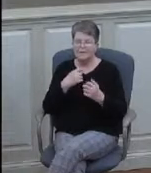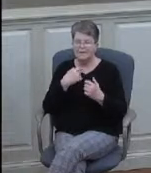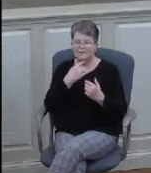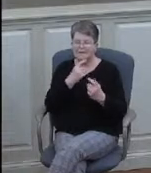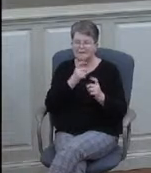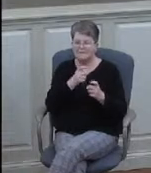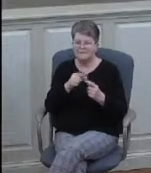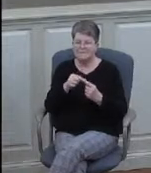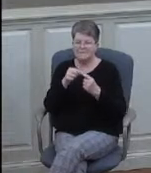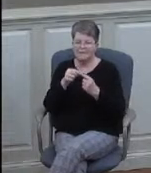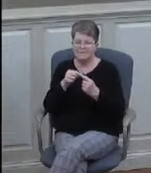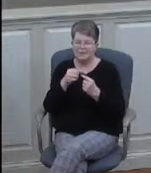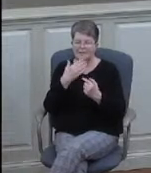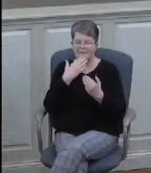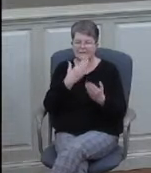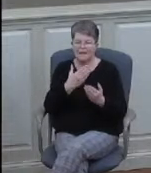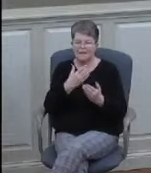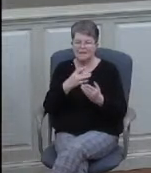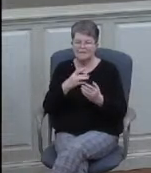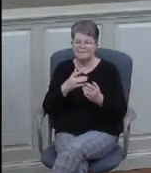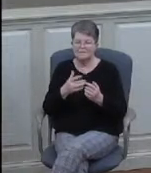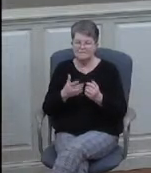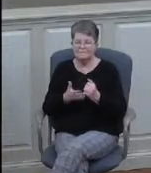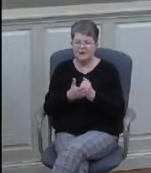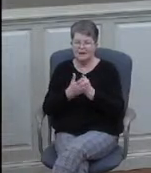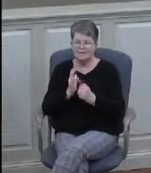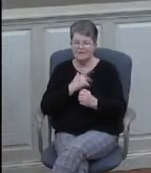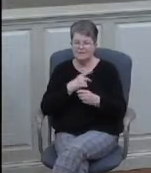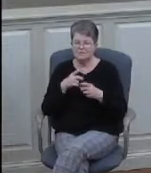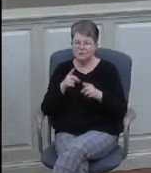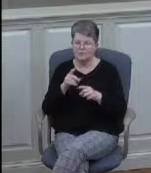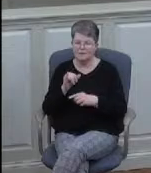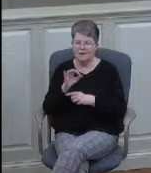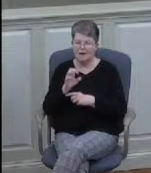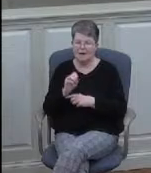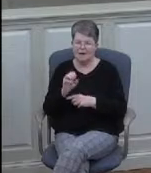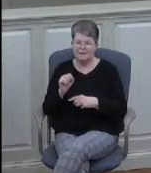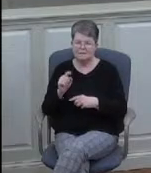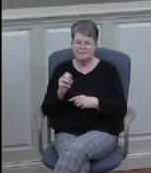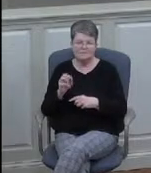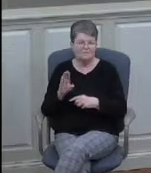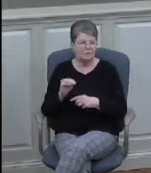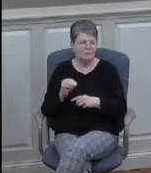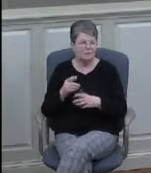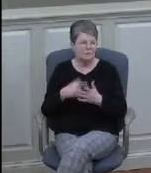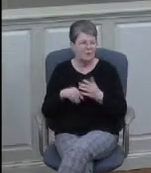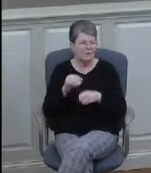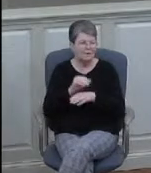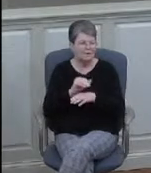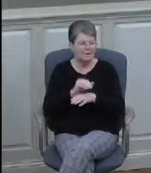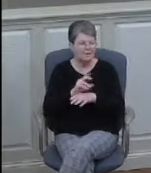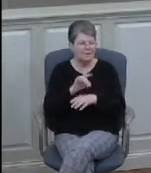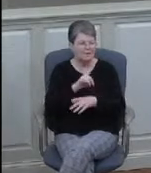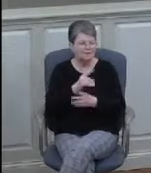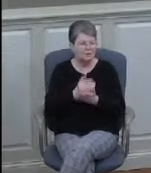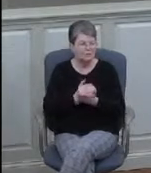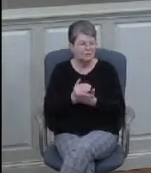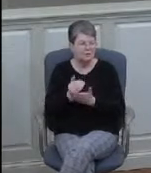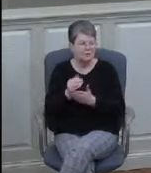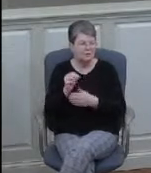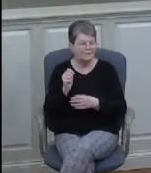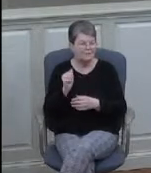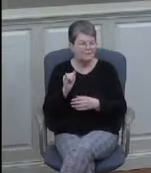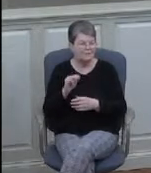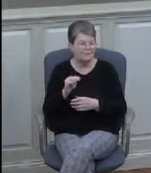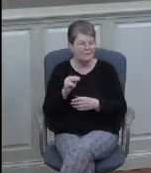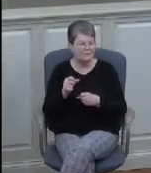us during the ice storm and snow events. Which night did you all clear Main Street for us, parking areas? That Tuesday